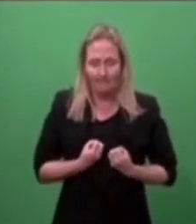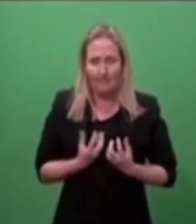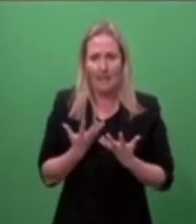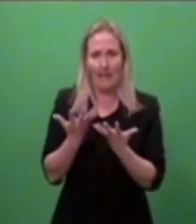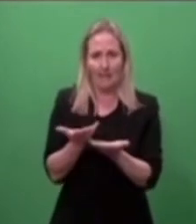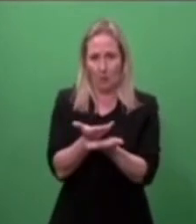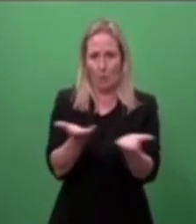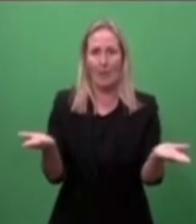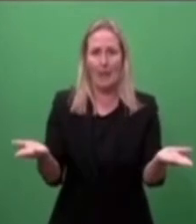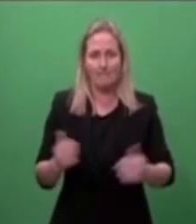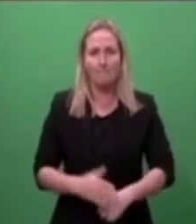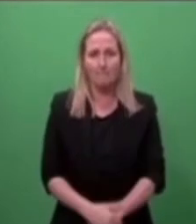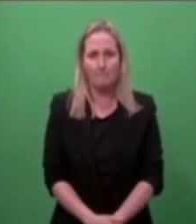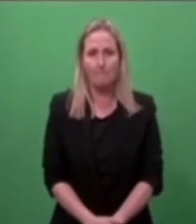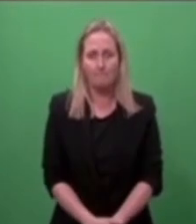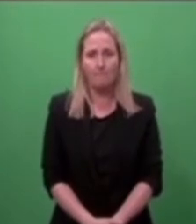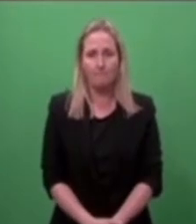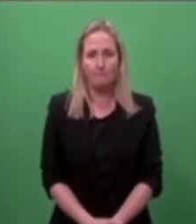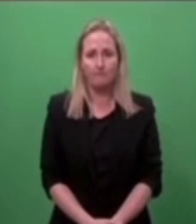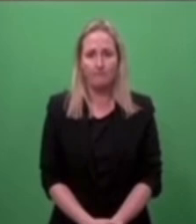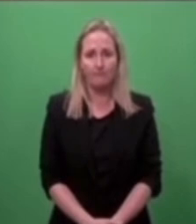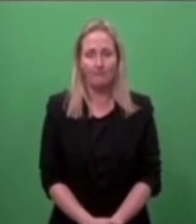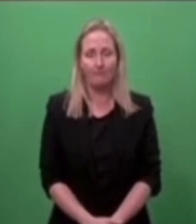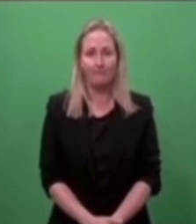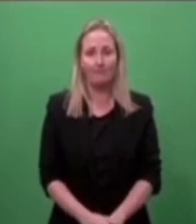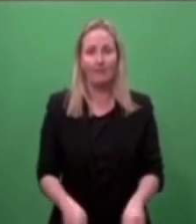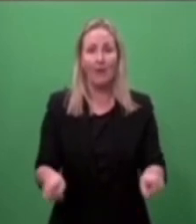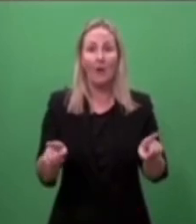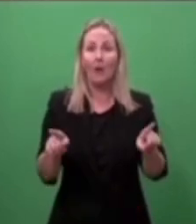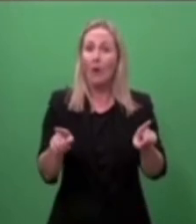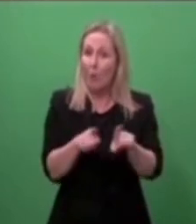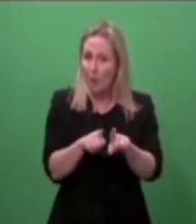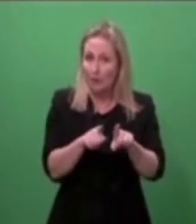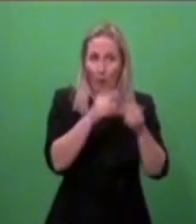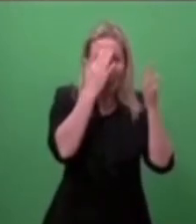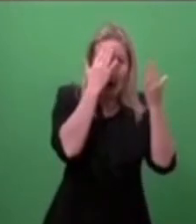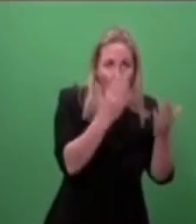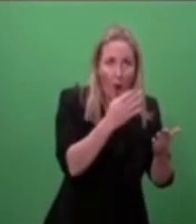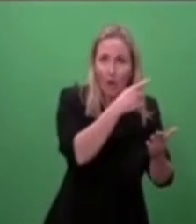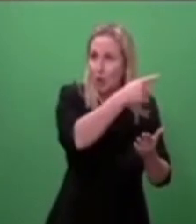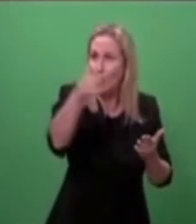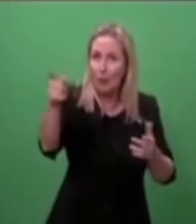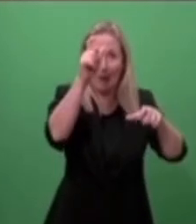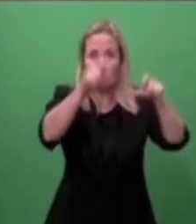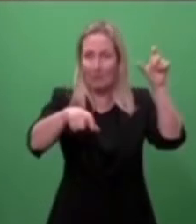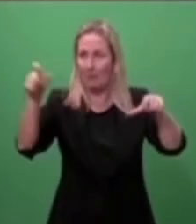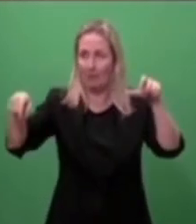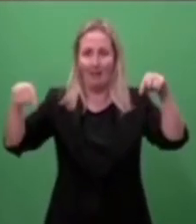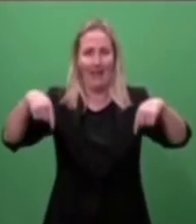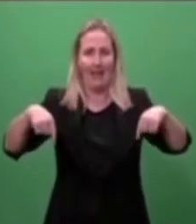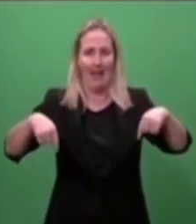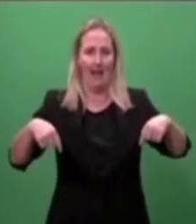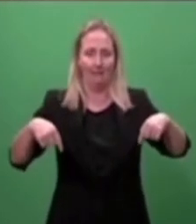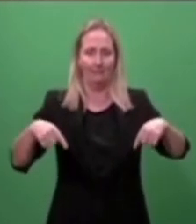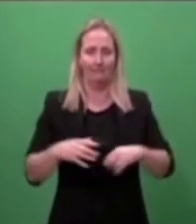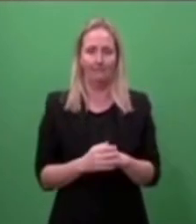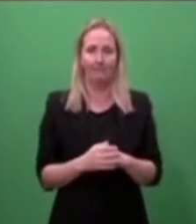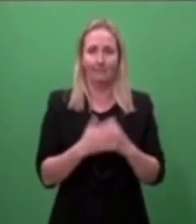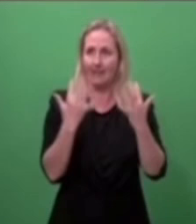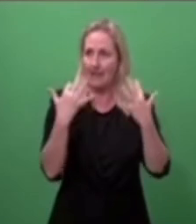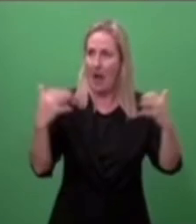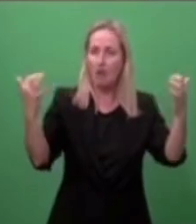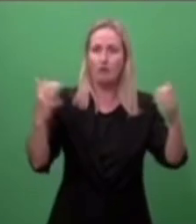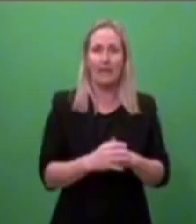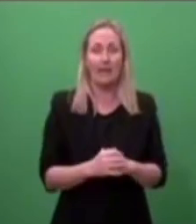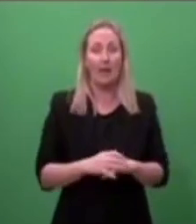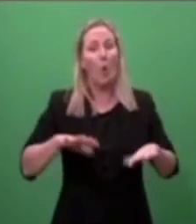I'd also like to acknowledge everyone who is in the gallery here today or watching from afar. I know this will not be